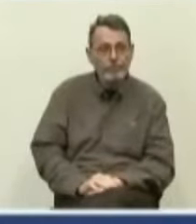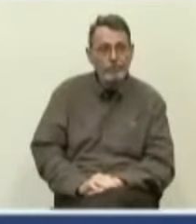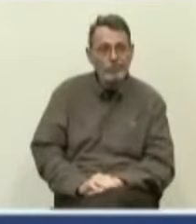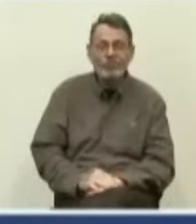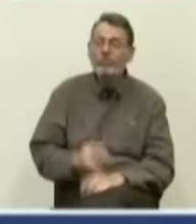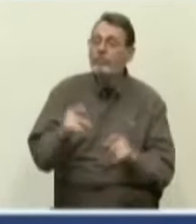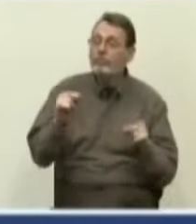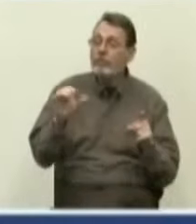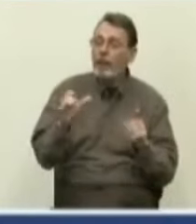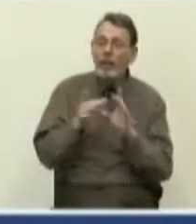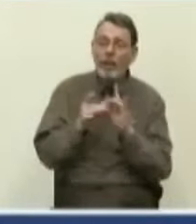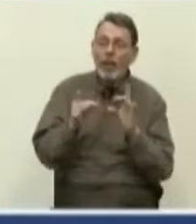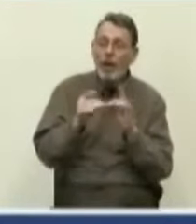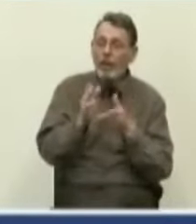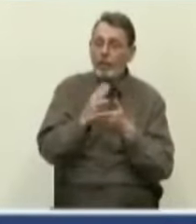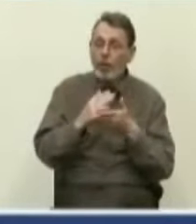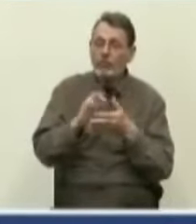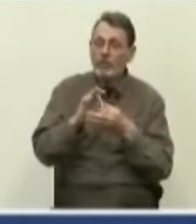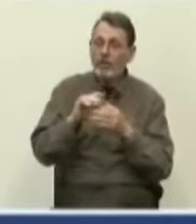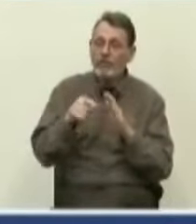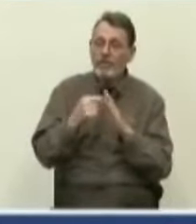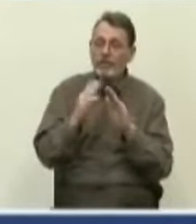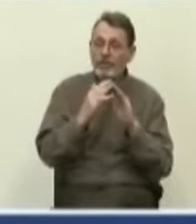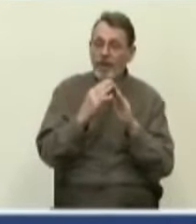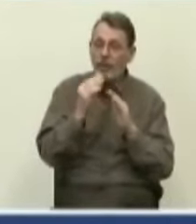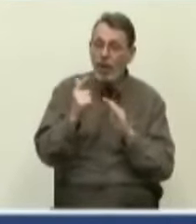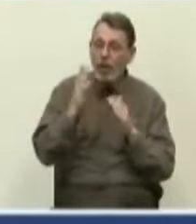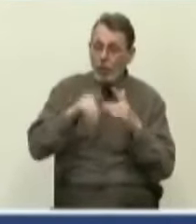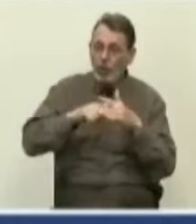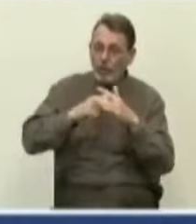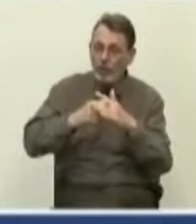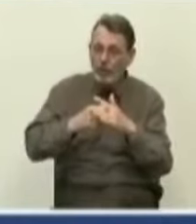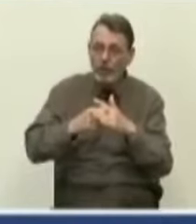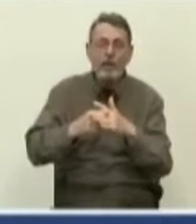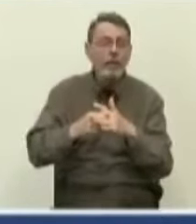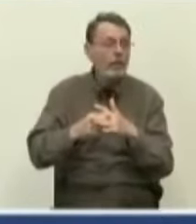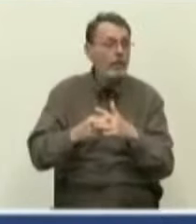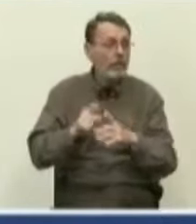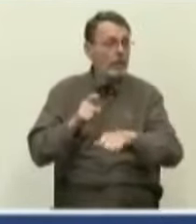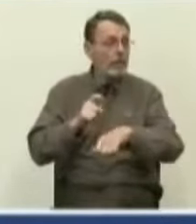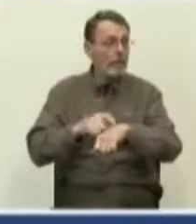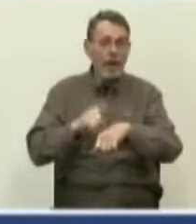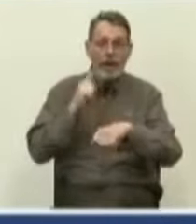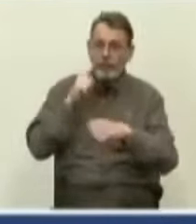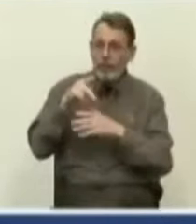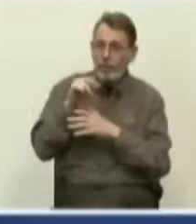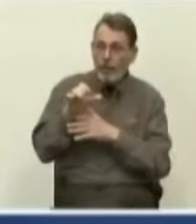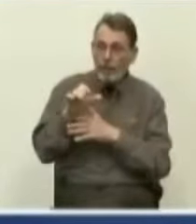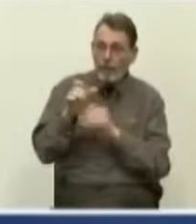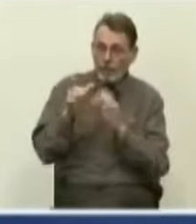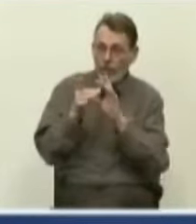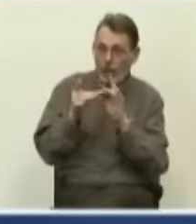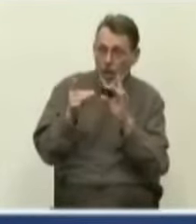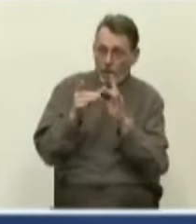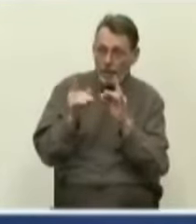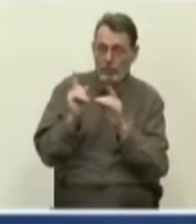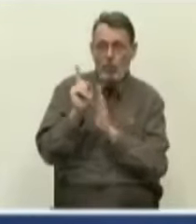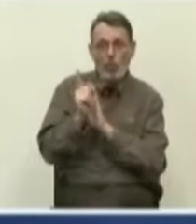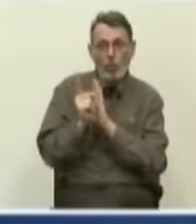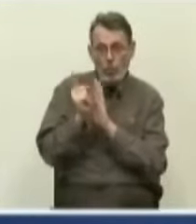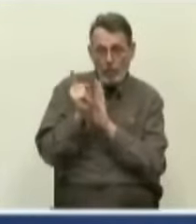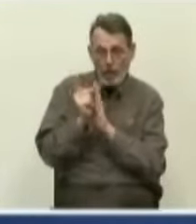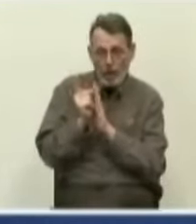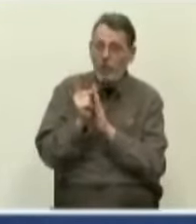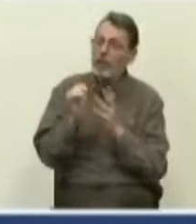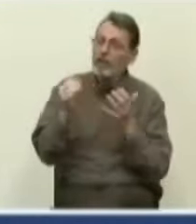The public comment portion of this town hall will now begin. The length of time for public comment will be 1 hour. To call